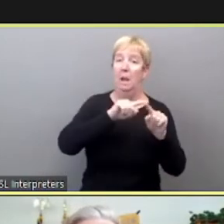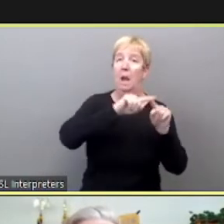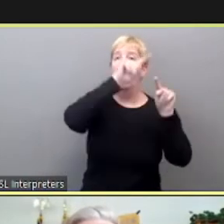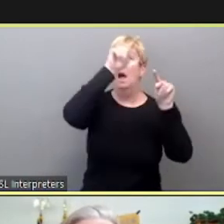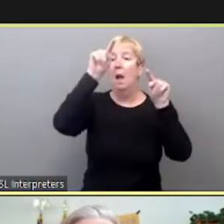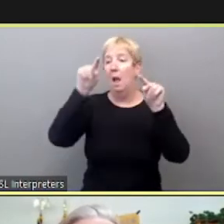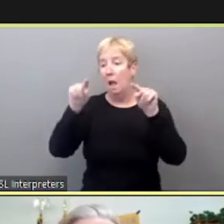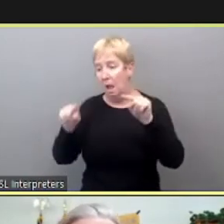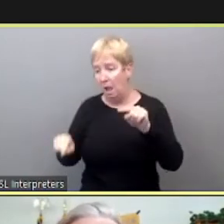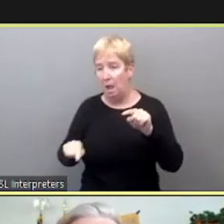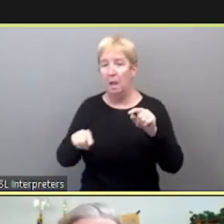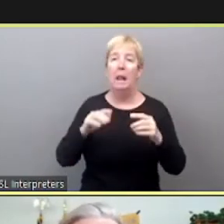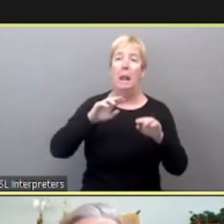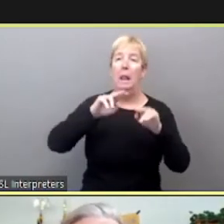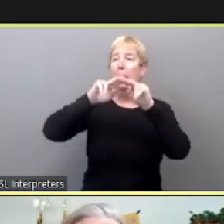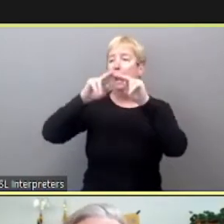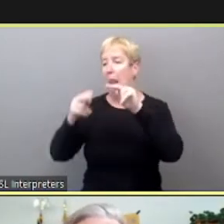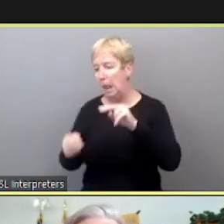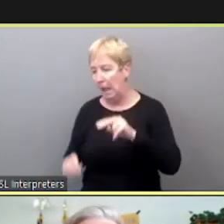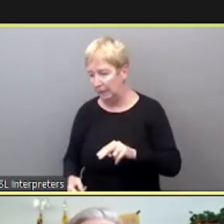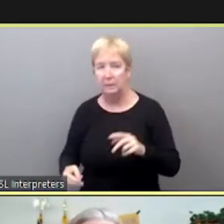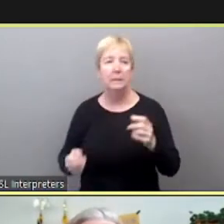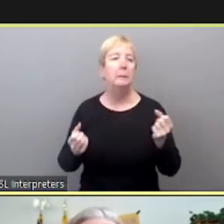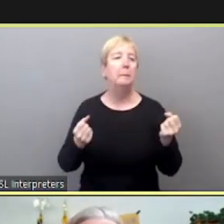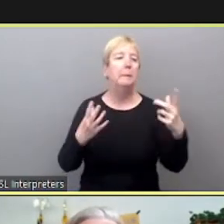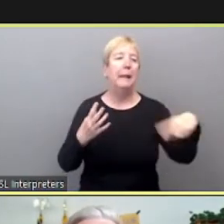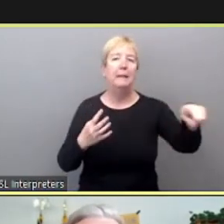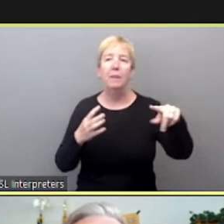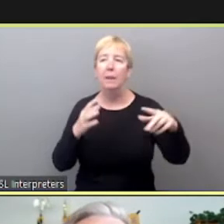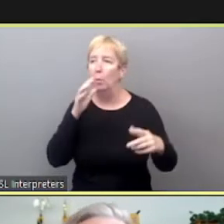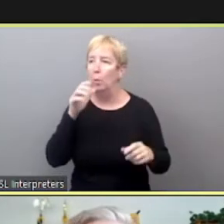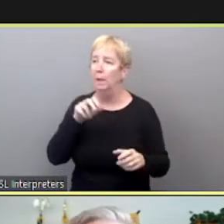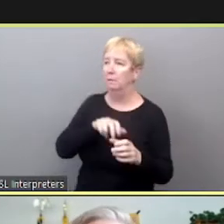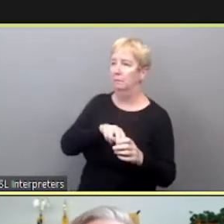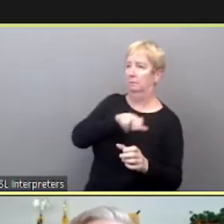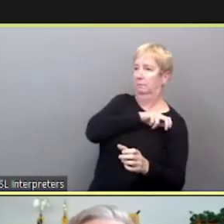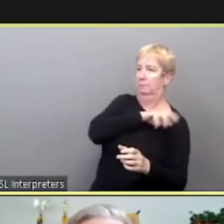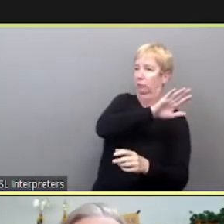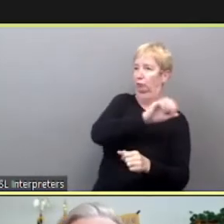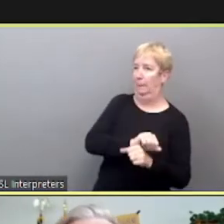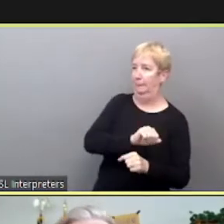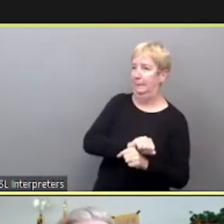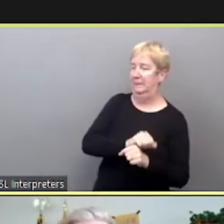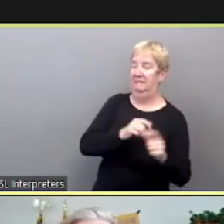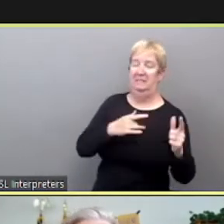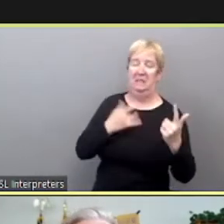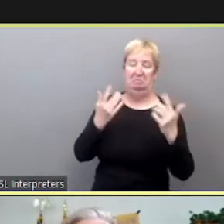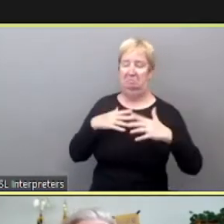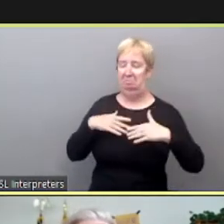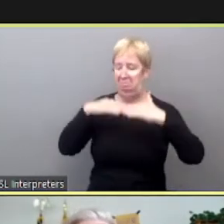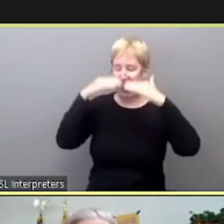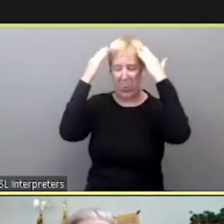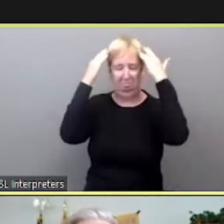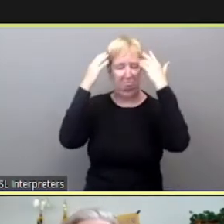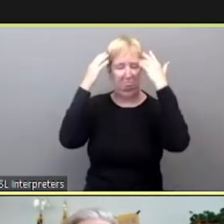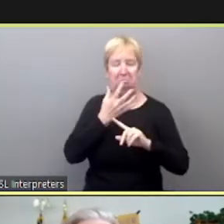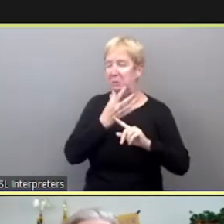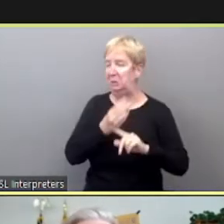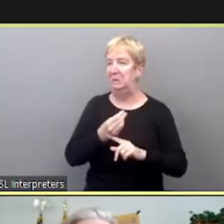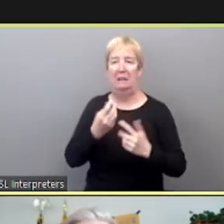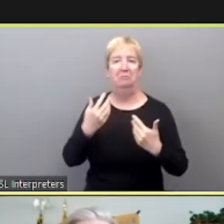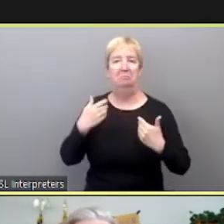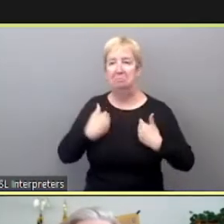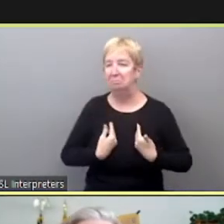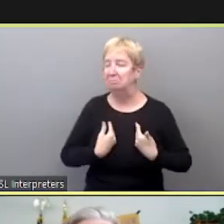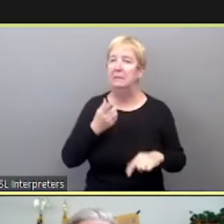anymore. And as New Mexicans, it's important we invest in the health of our healthcare workers and the sanity of our healthcare workers.